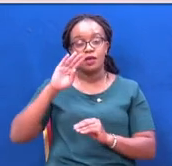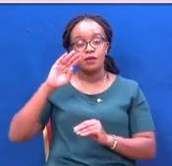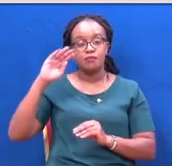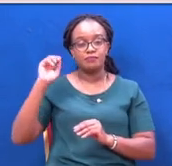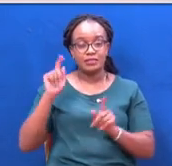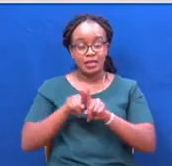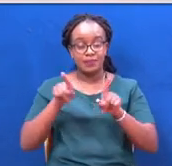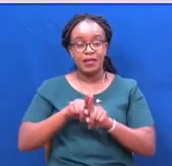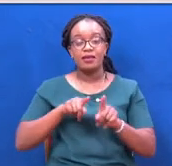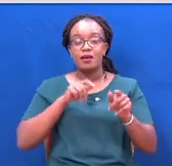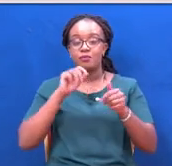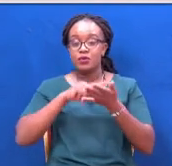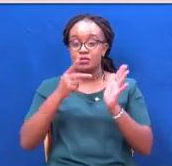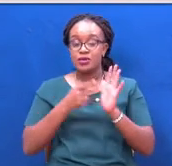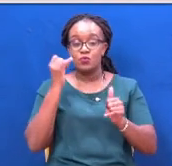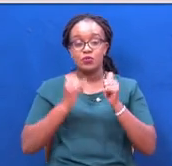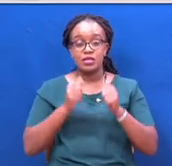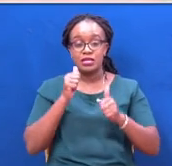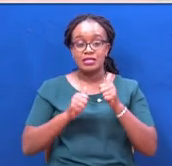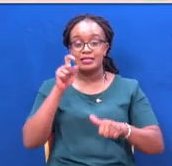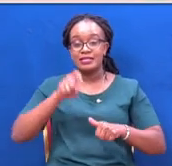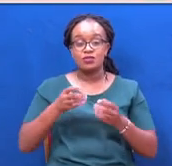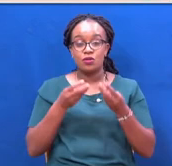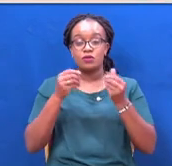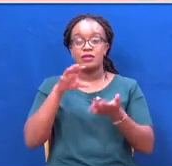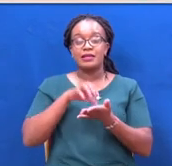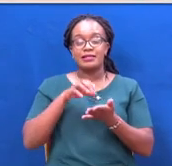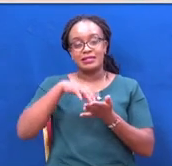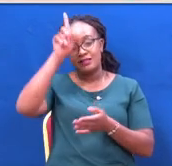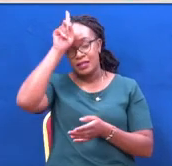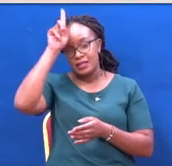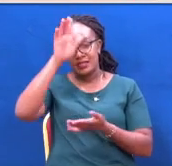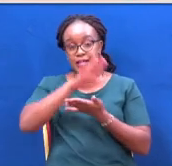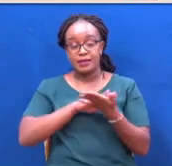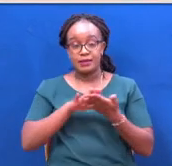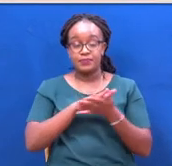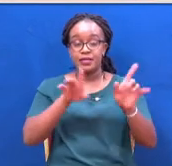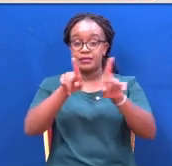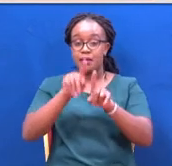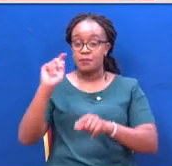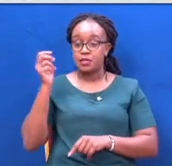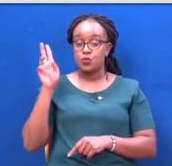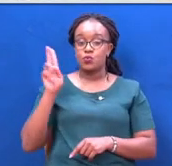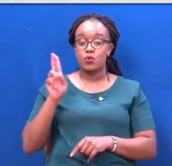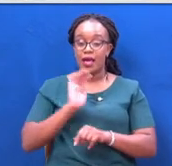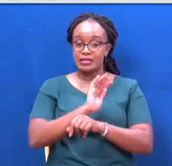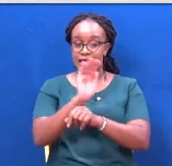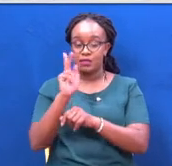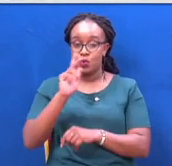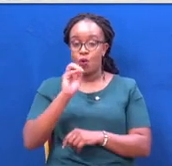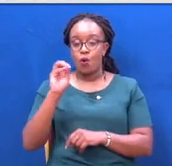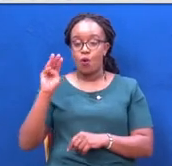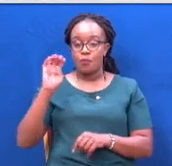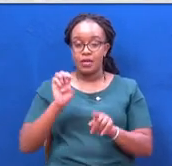project that aimed to deal with cases in remote areas. However, President Kenyatta has asked Koome and